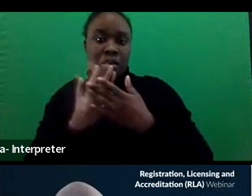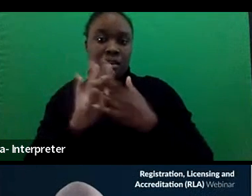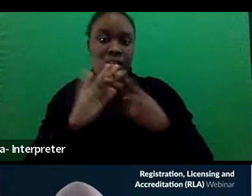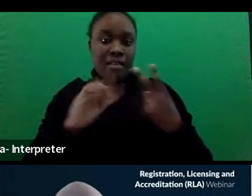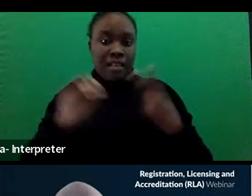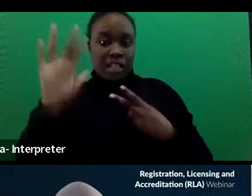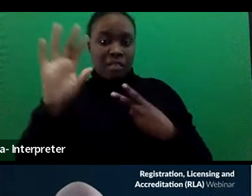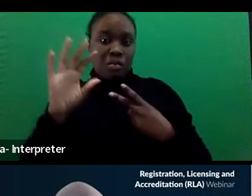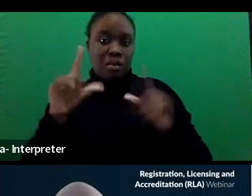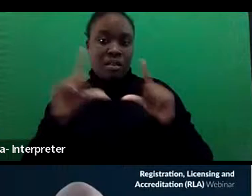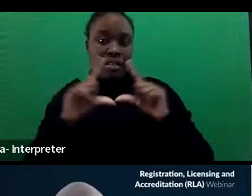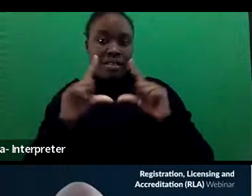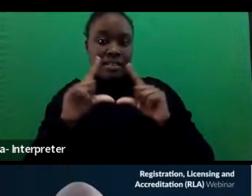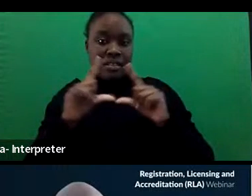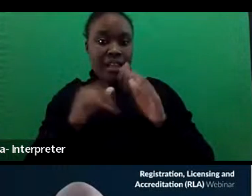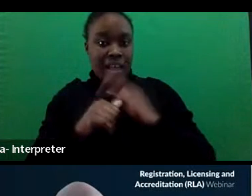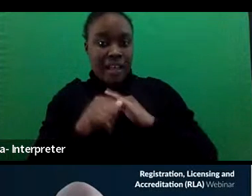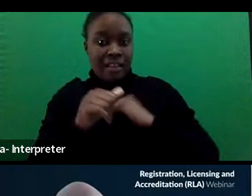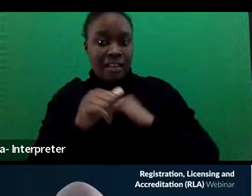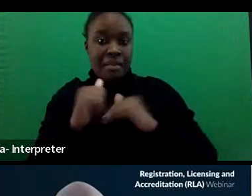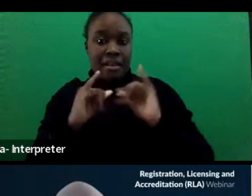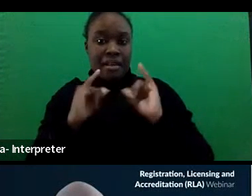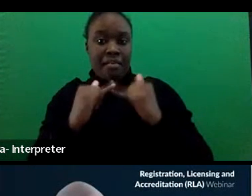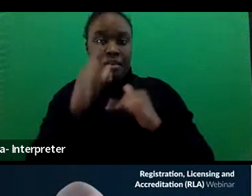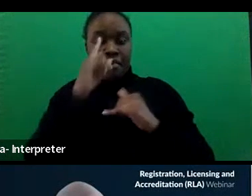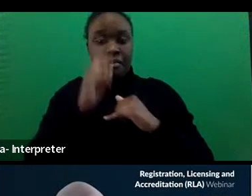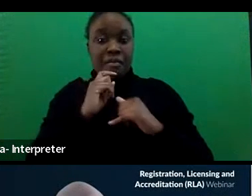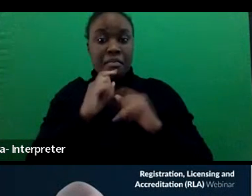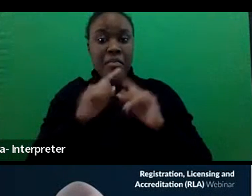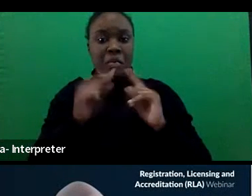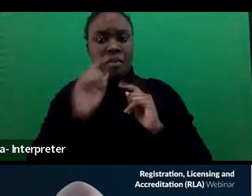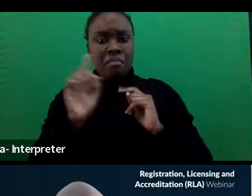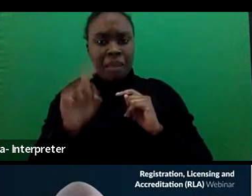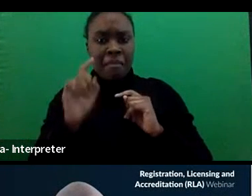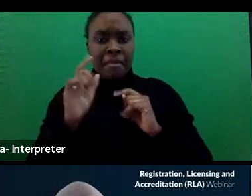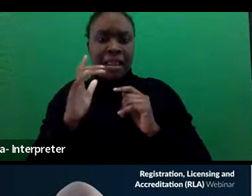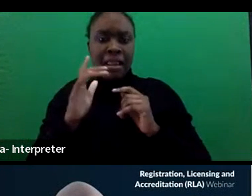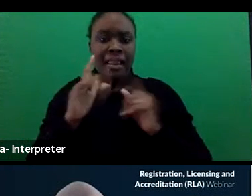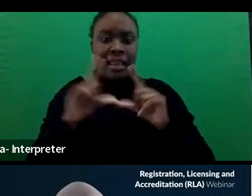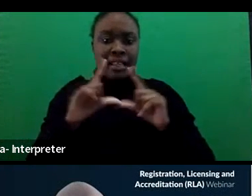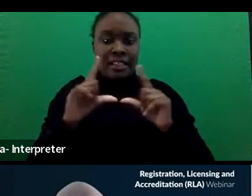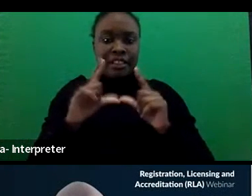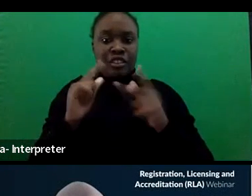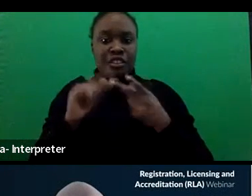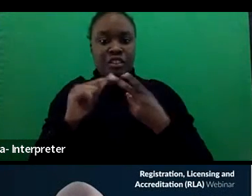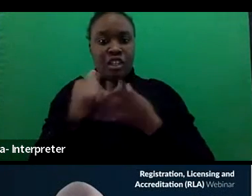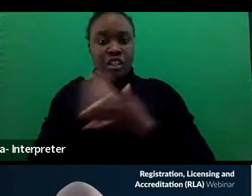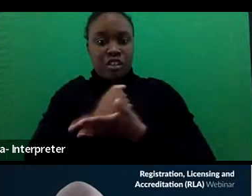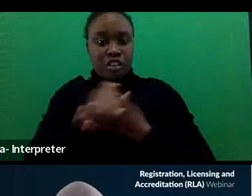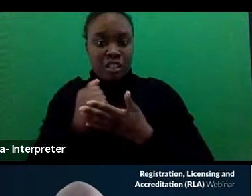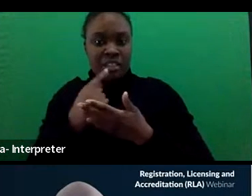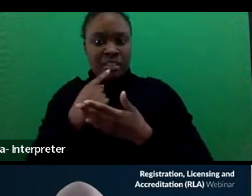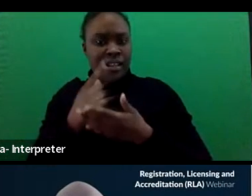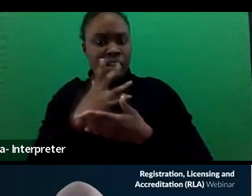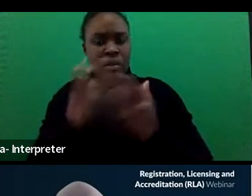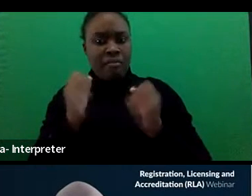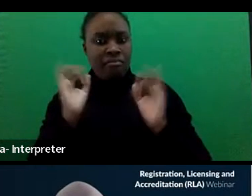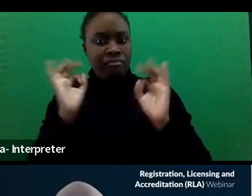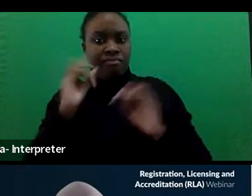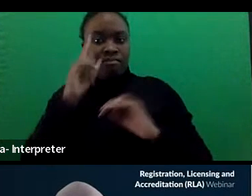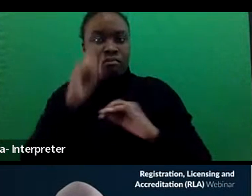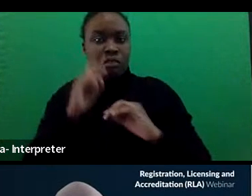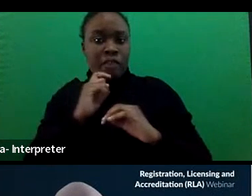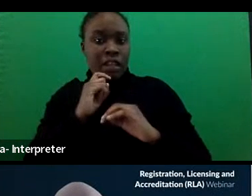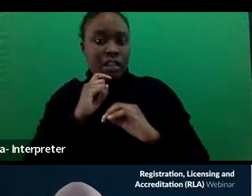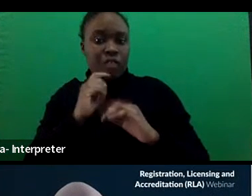profile, but when I click registration, licensing, and accreditation, it says you do not have the correct profile